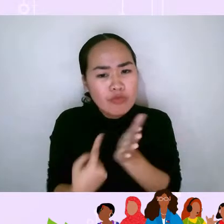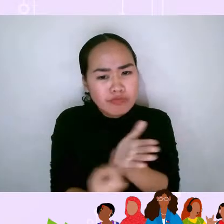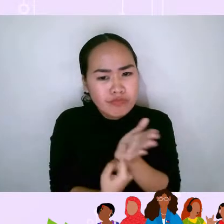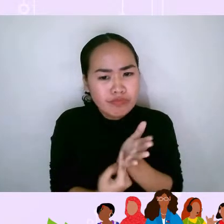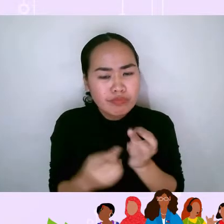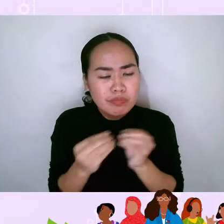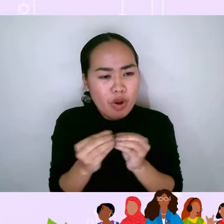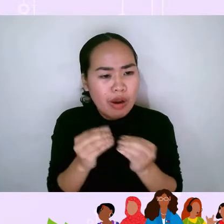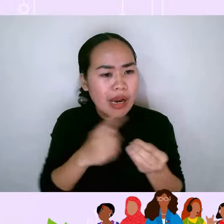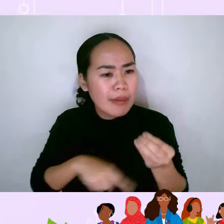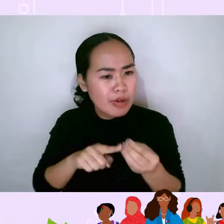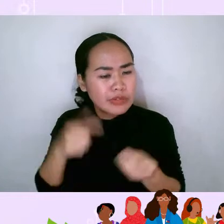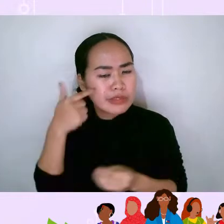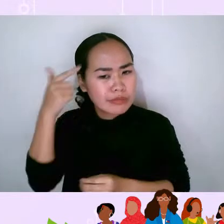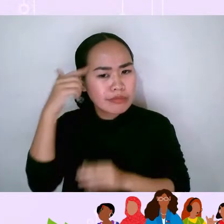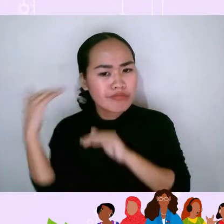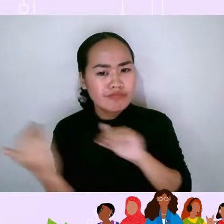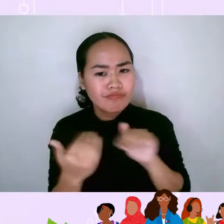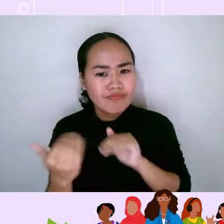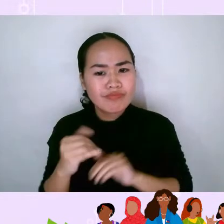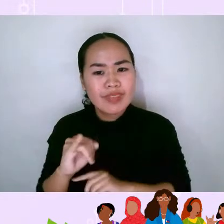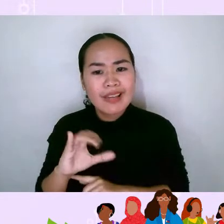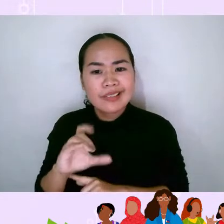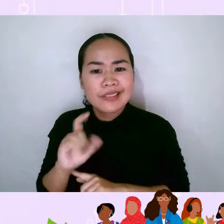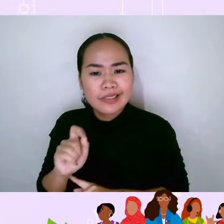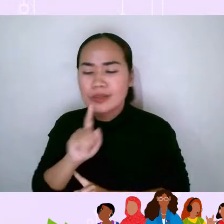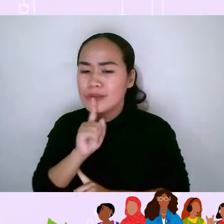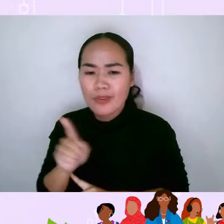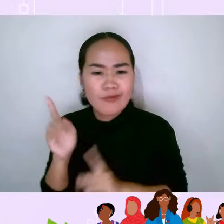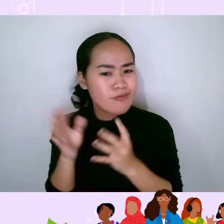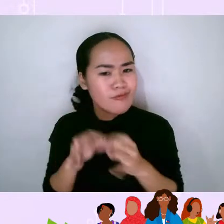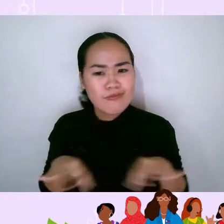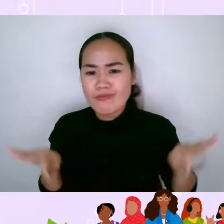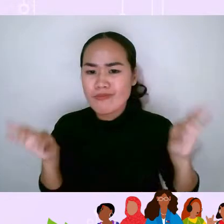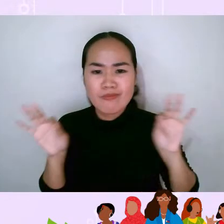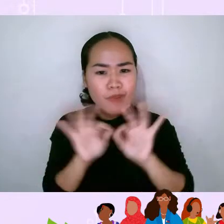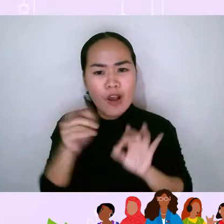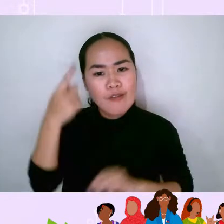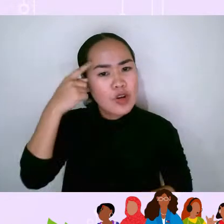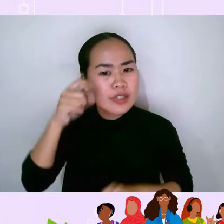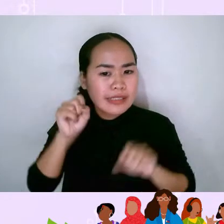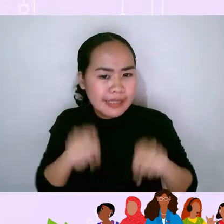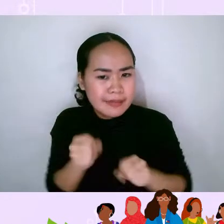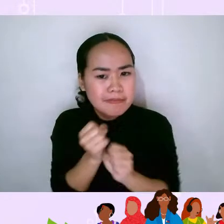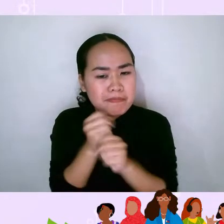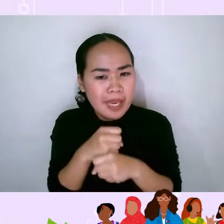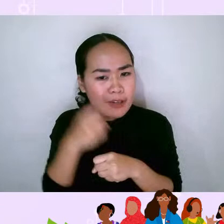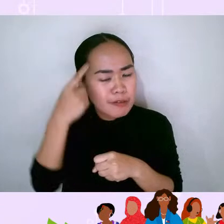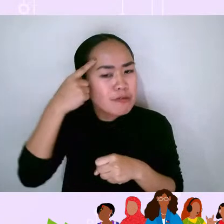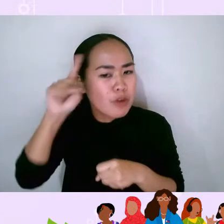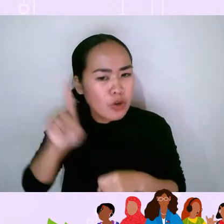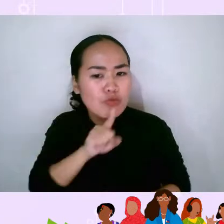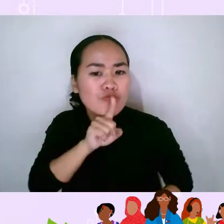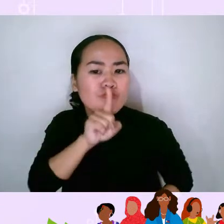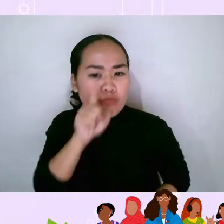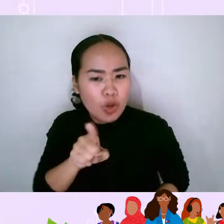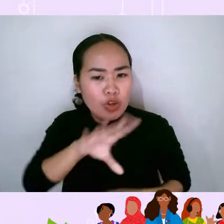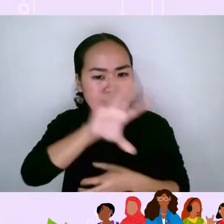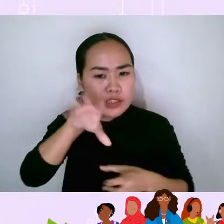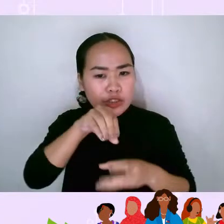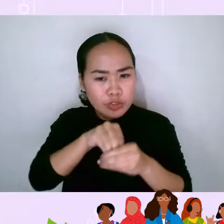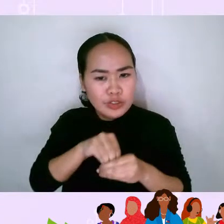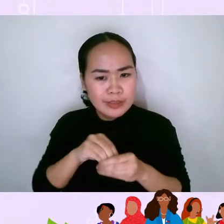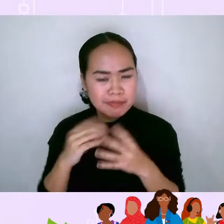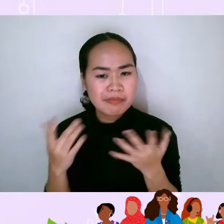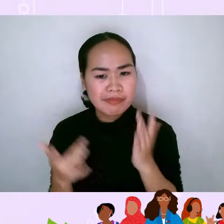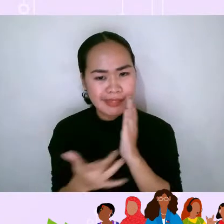that gender equality in ICT is crucial for creating a fair and inclusive tech industry that reflects and